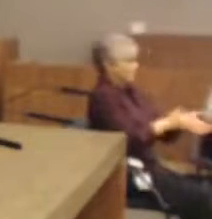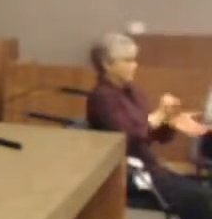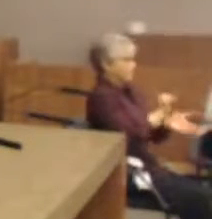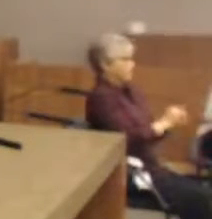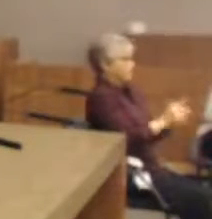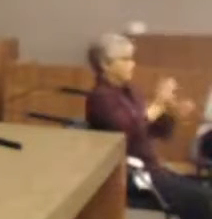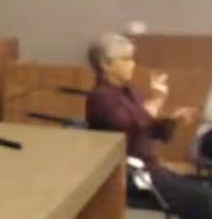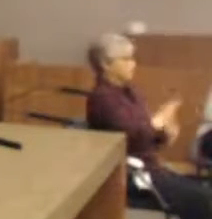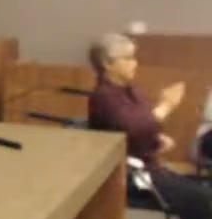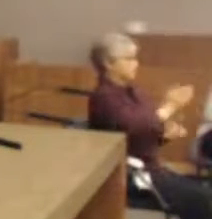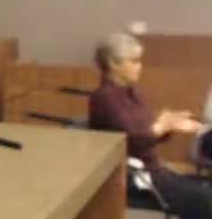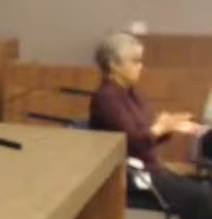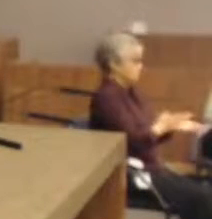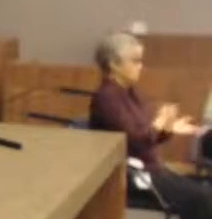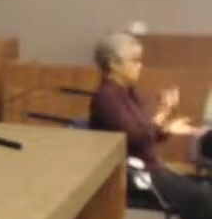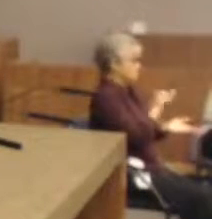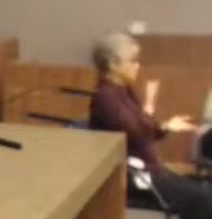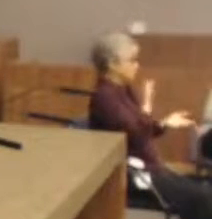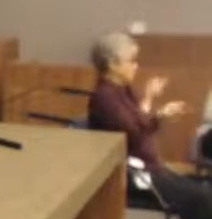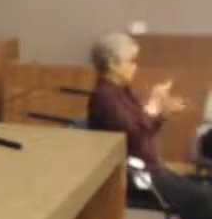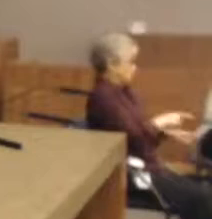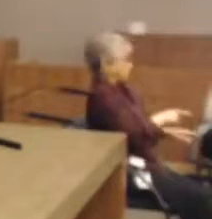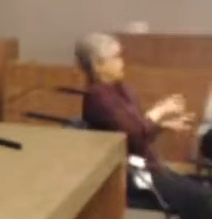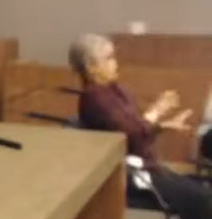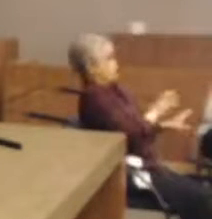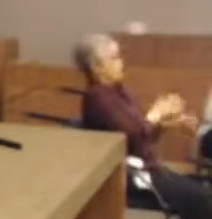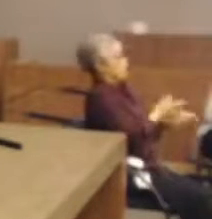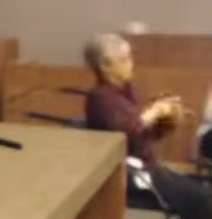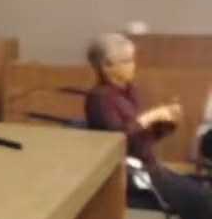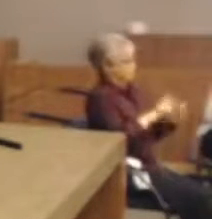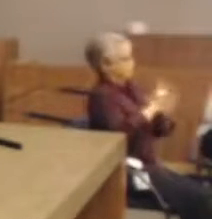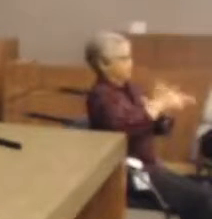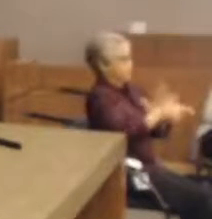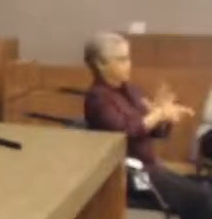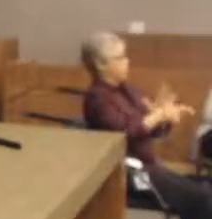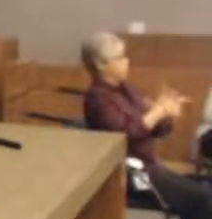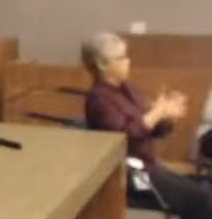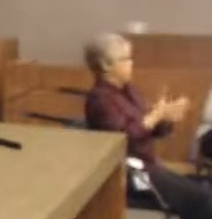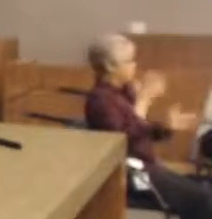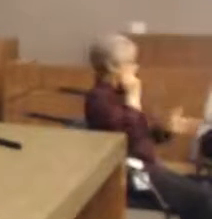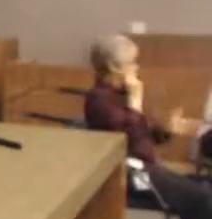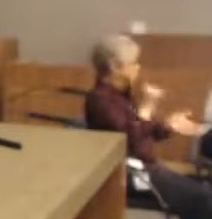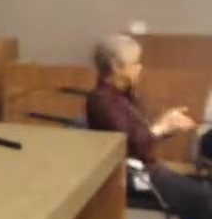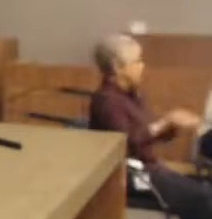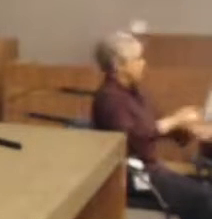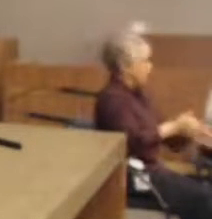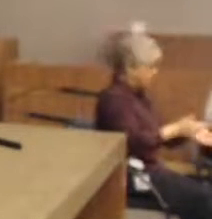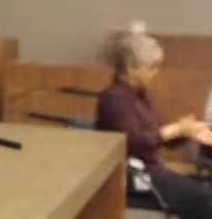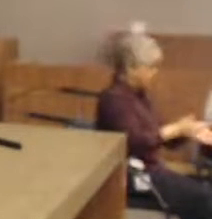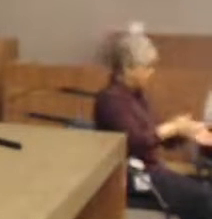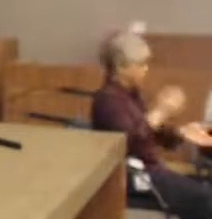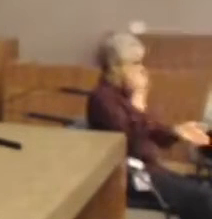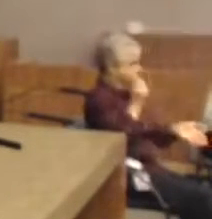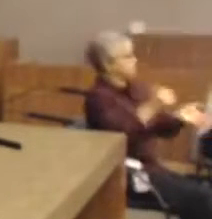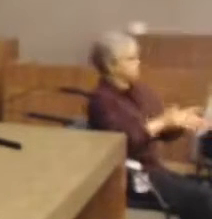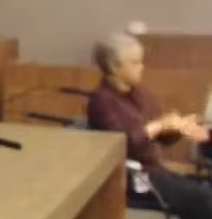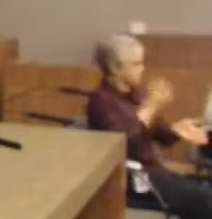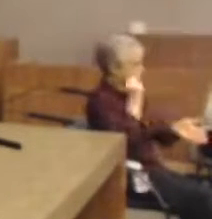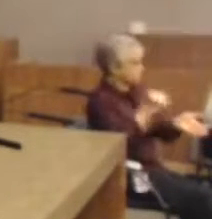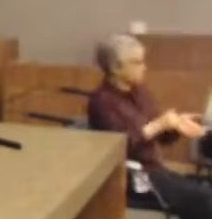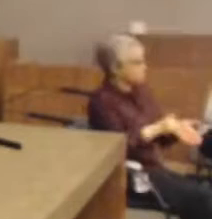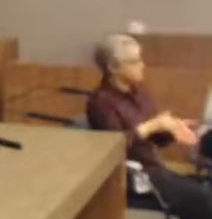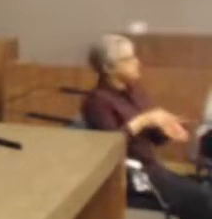of it. And then finally, I'm going to talk about the way that trauma victims can present, and it can